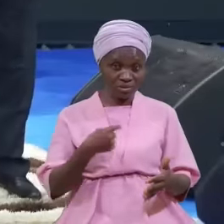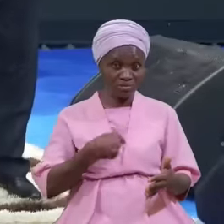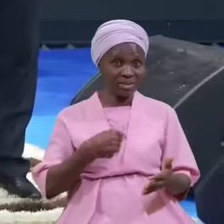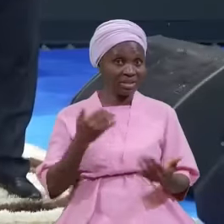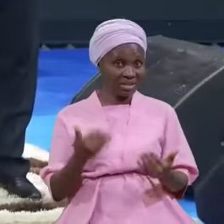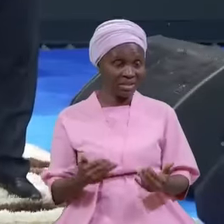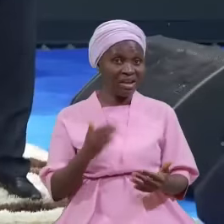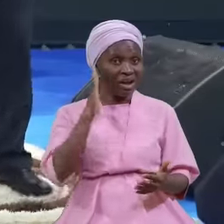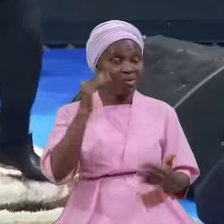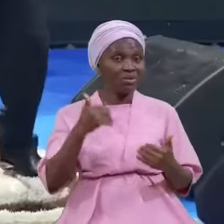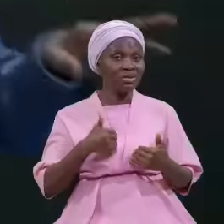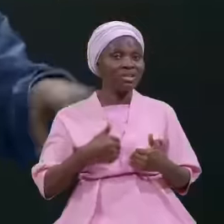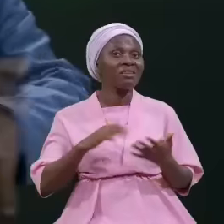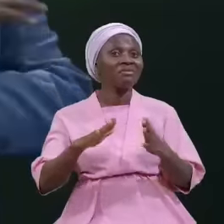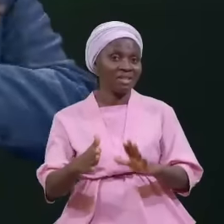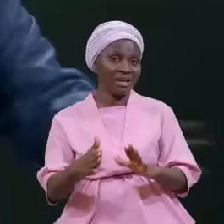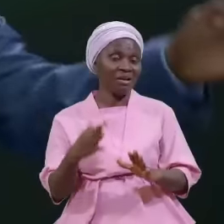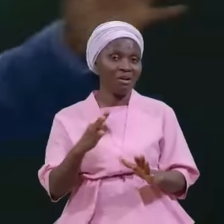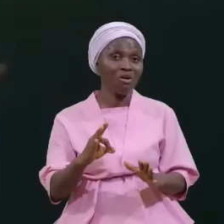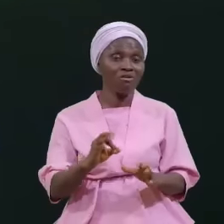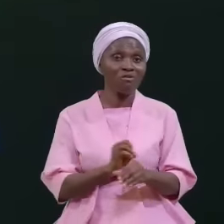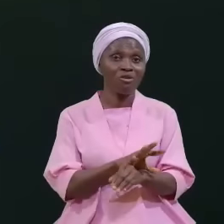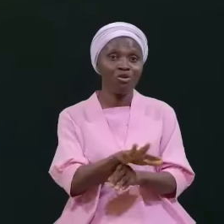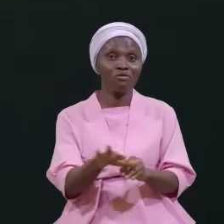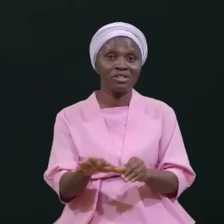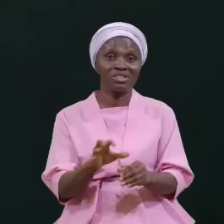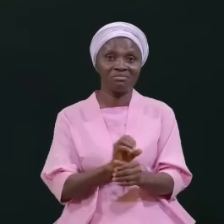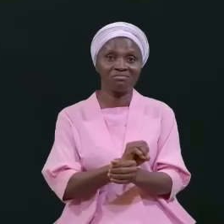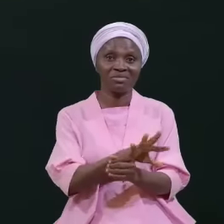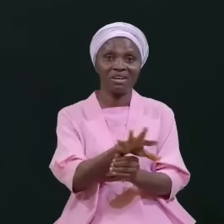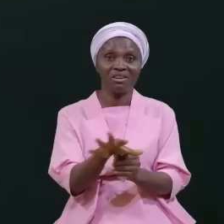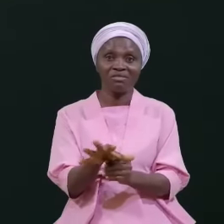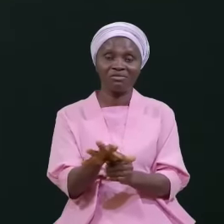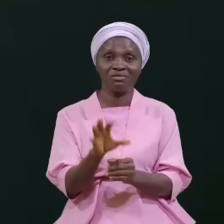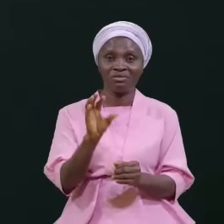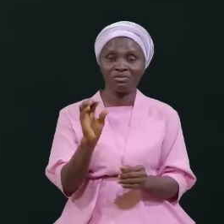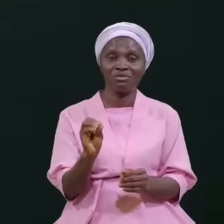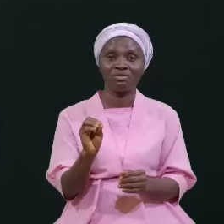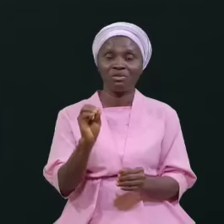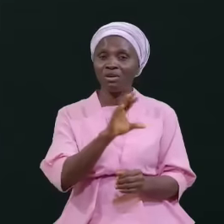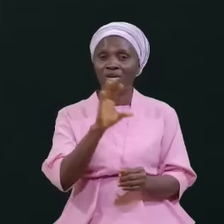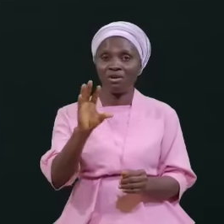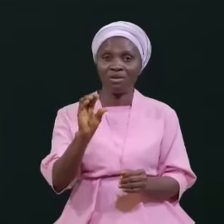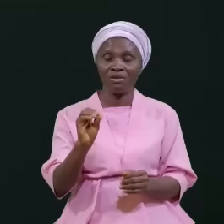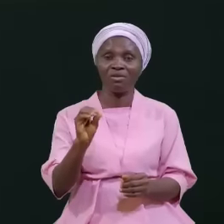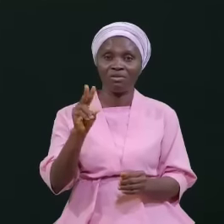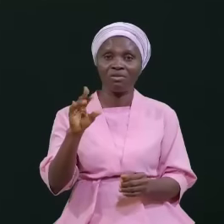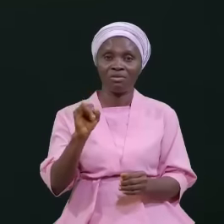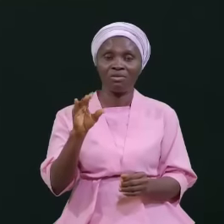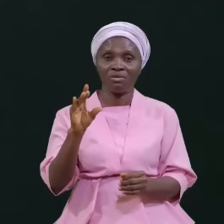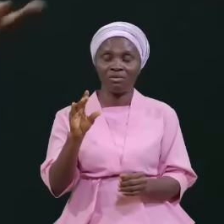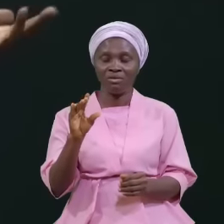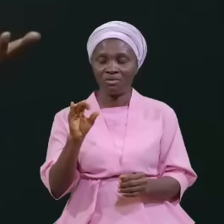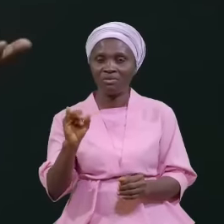said himself, he had prayed the last prayer. And then I received a